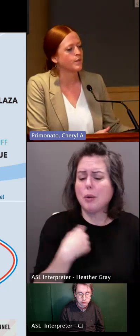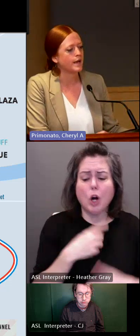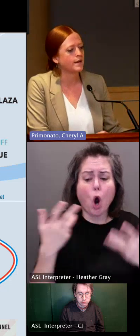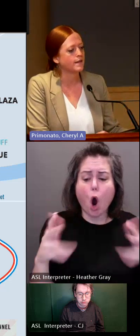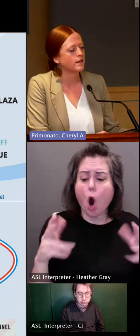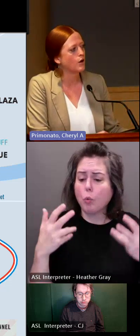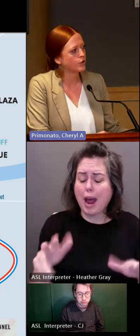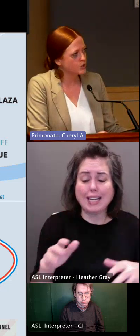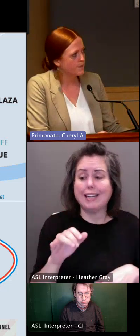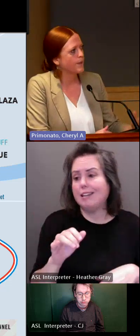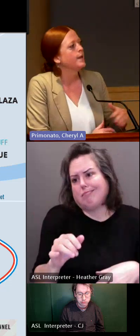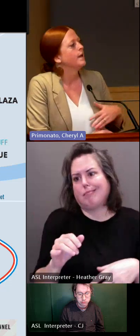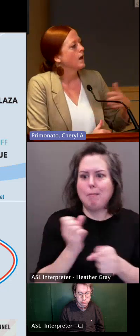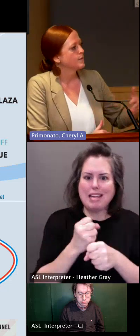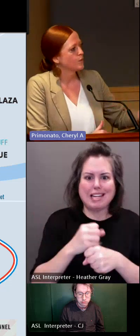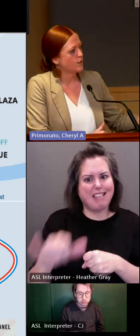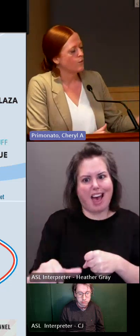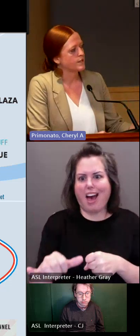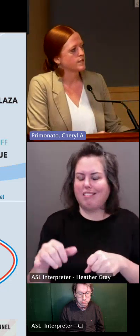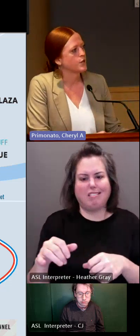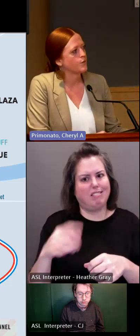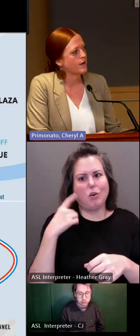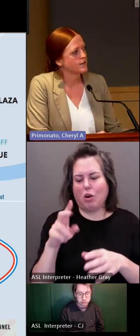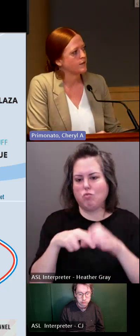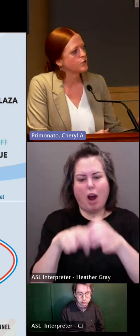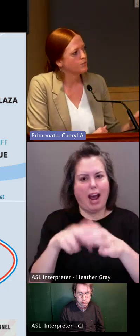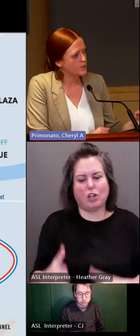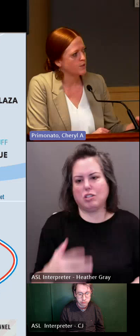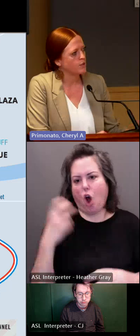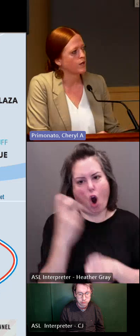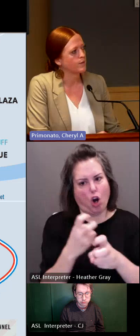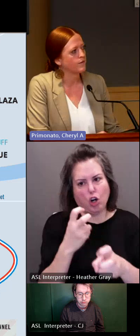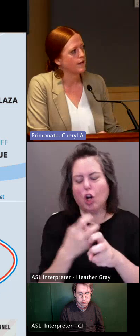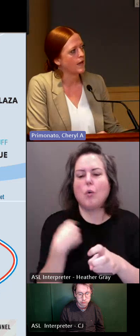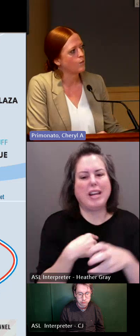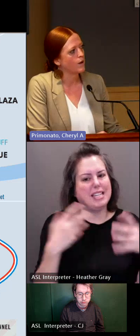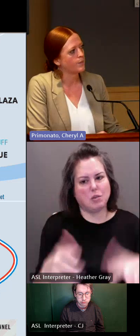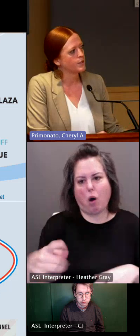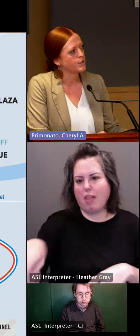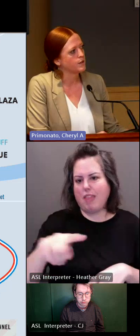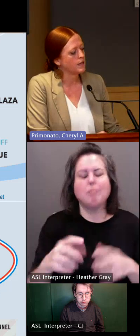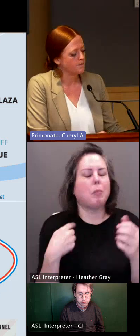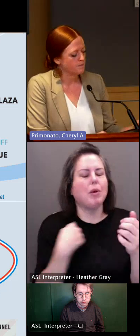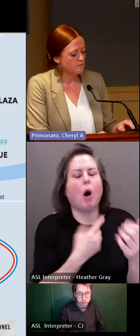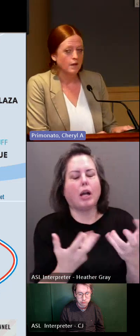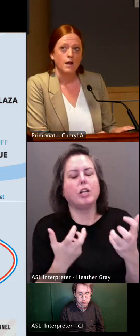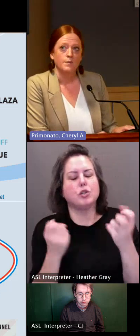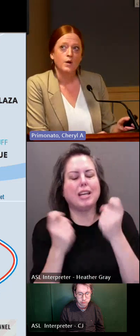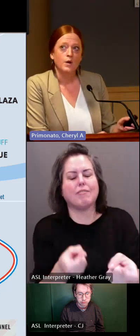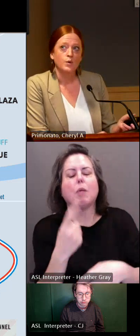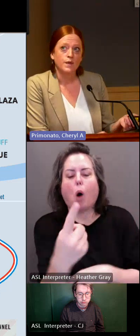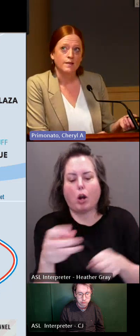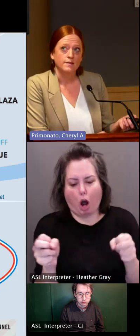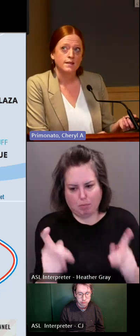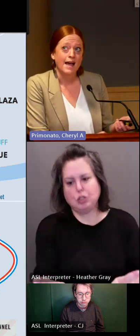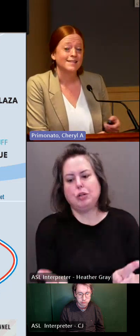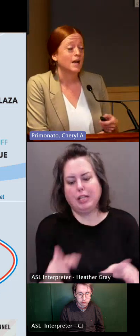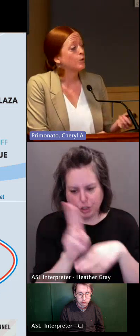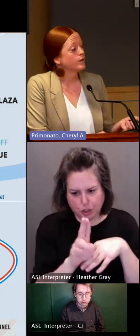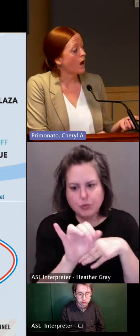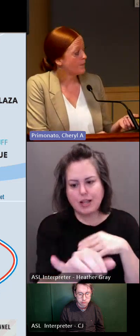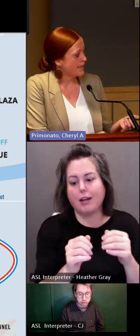up and over by that longer trip. So we didn't want to slow riders down too much, but did want to provide that one opportunity. I will note